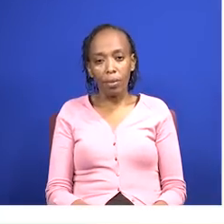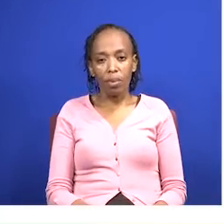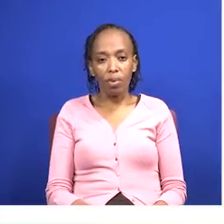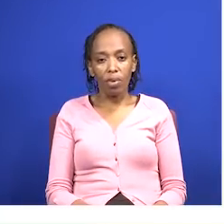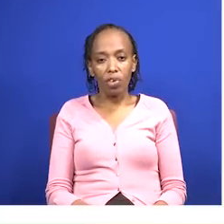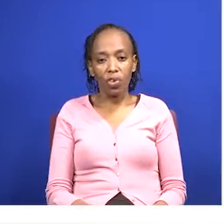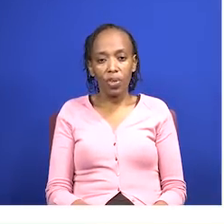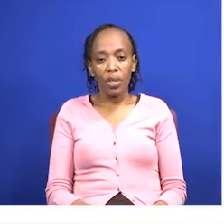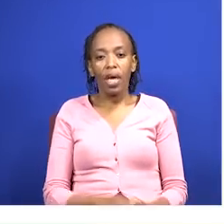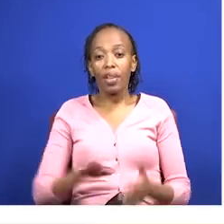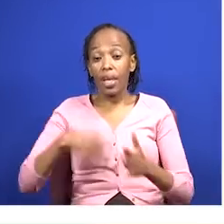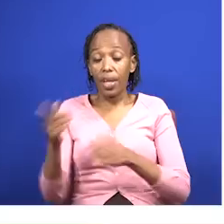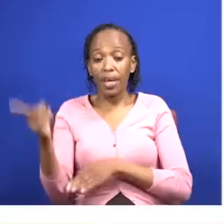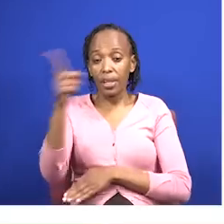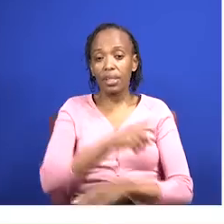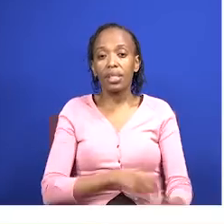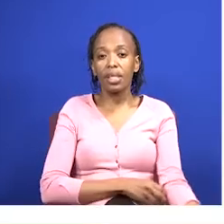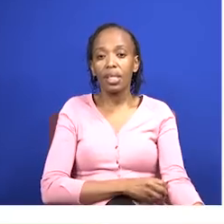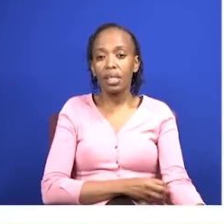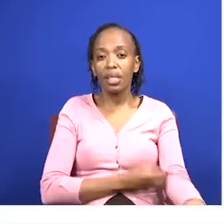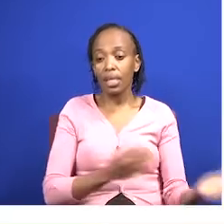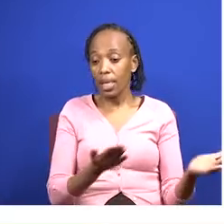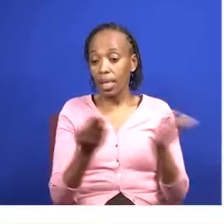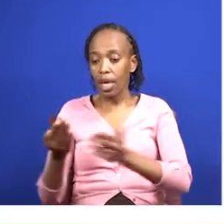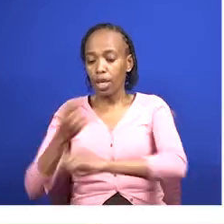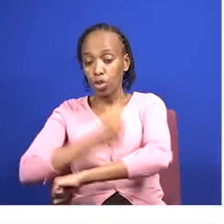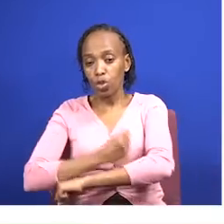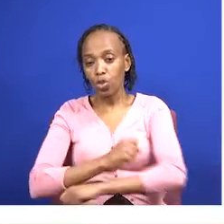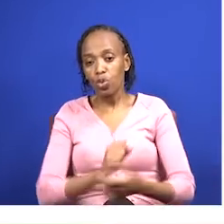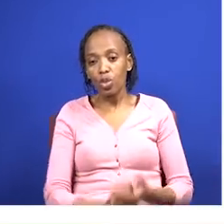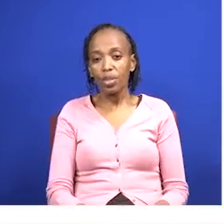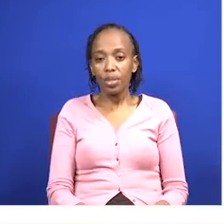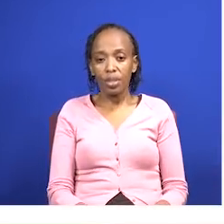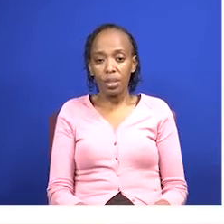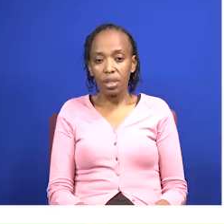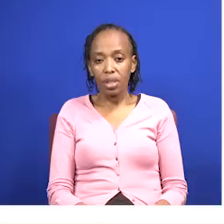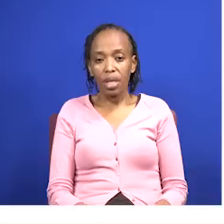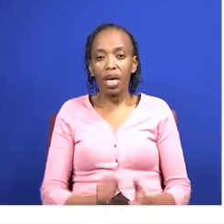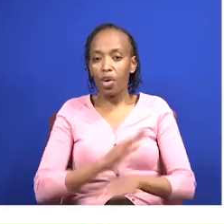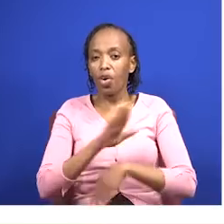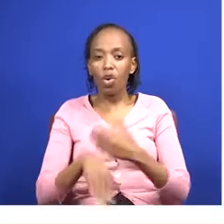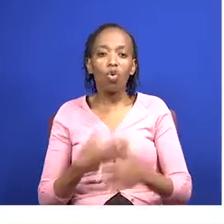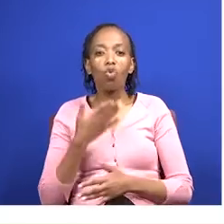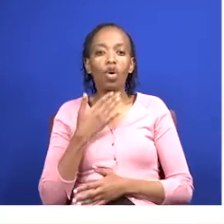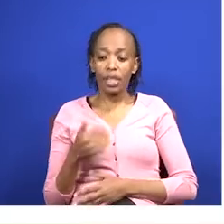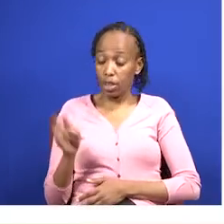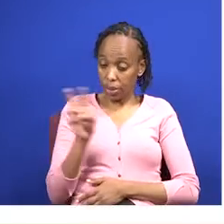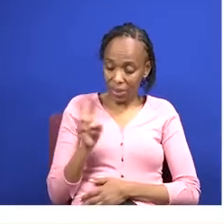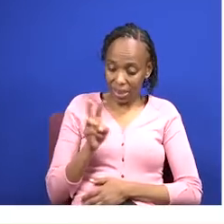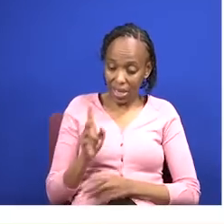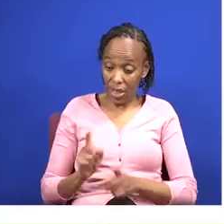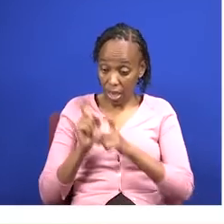highlighters. And the following day, he went with them to school. And everybody wanted to